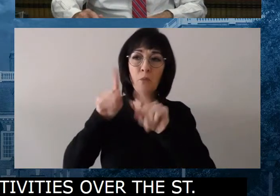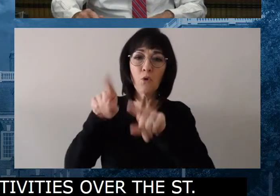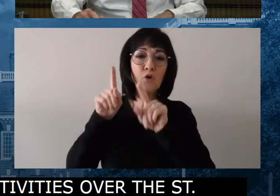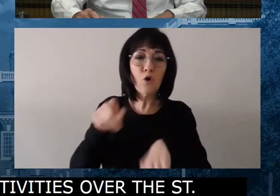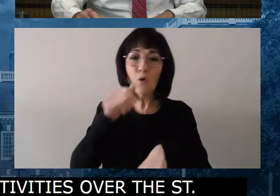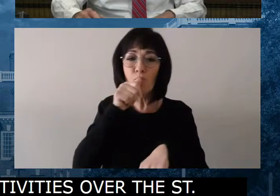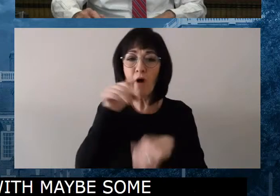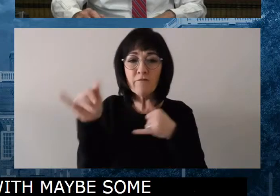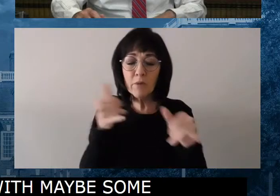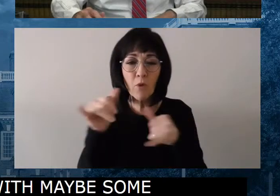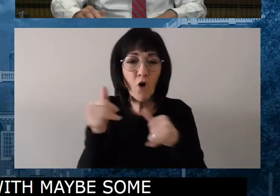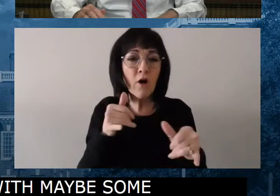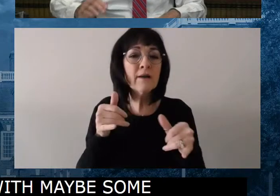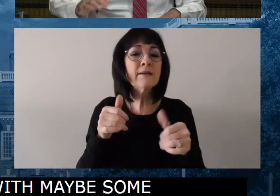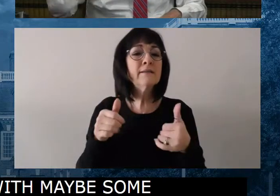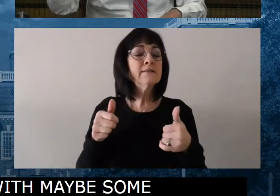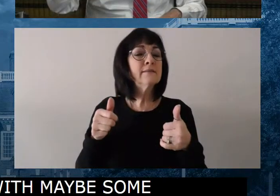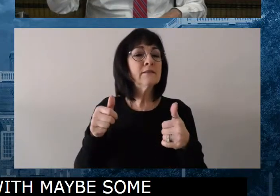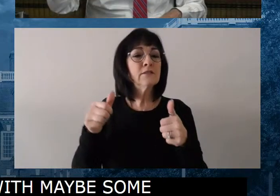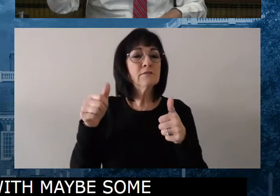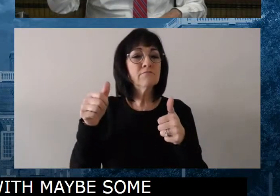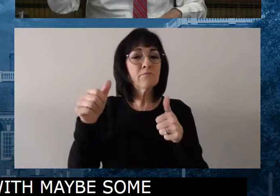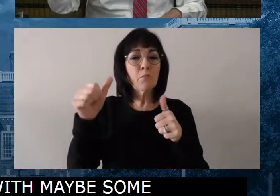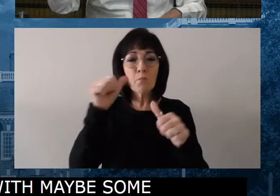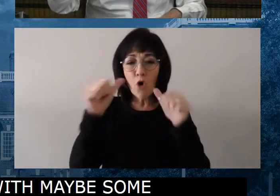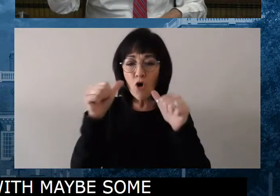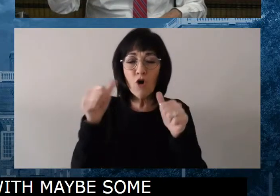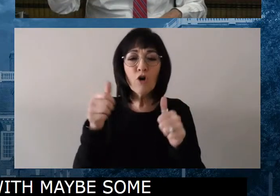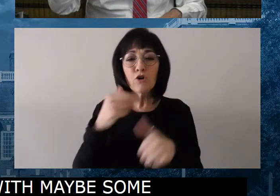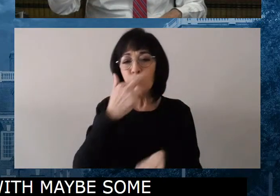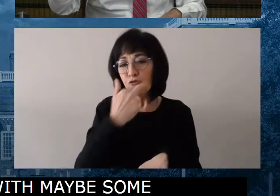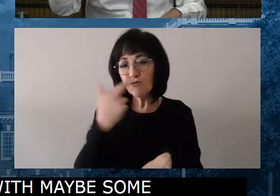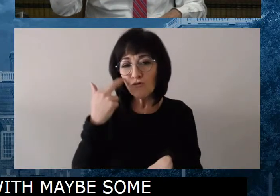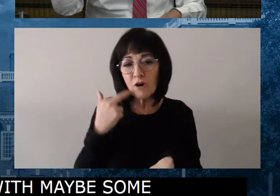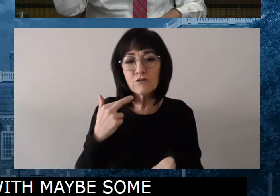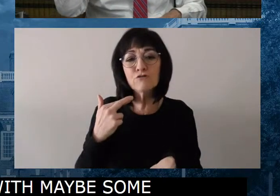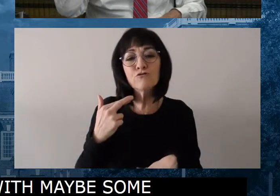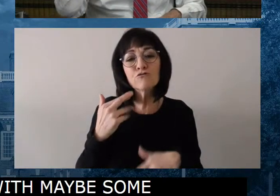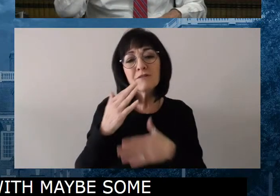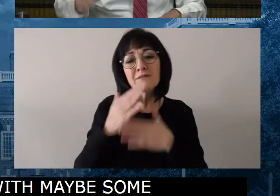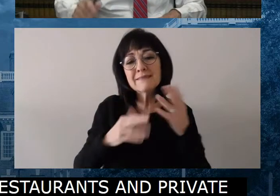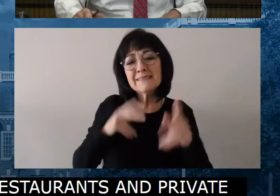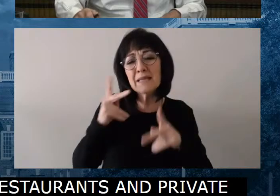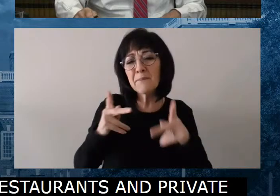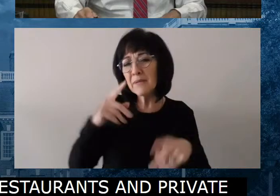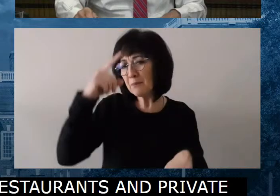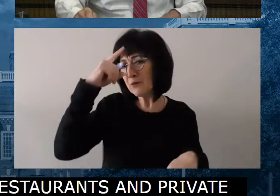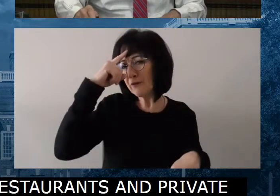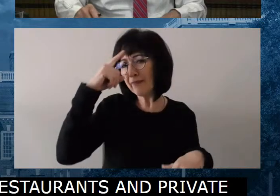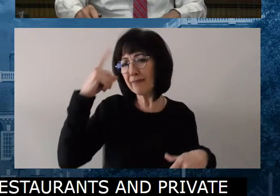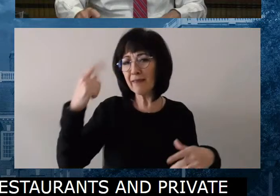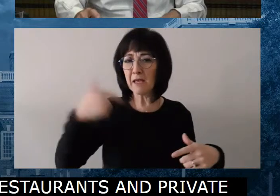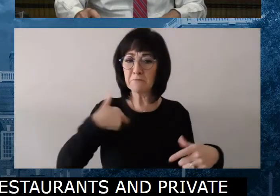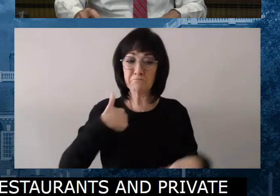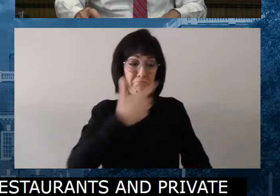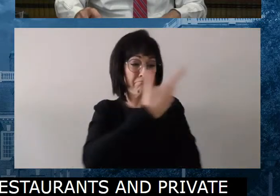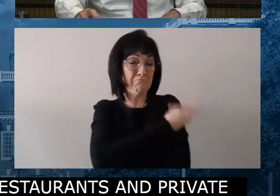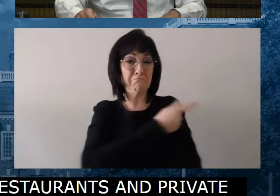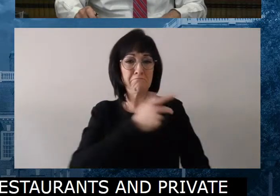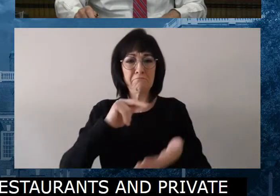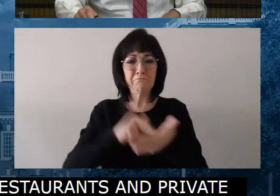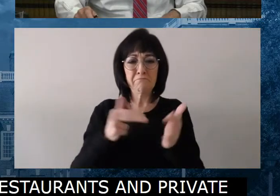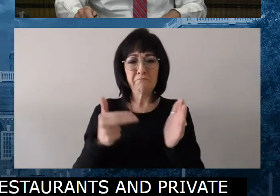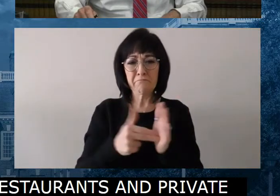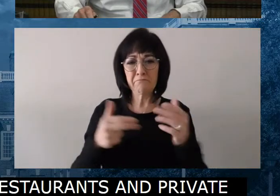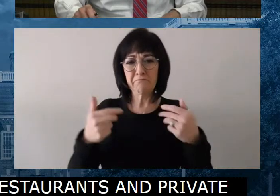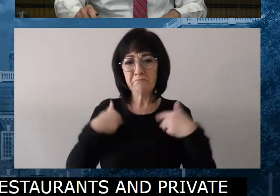parties across our state. Well, we're seeing some of the ill effects of that. New positive cases on a 7-day